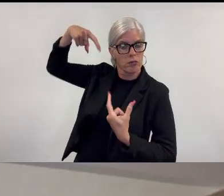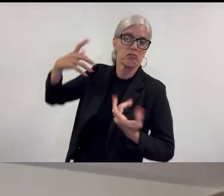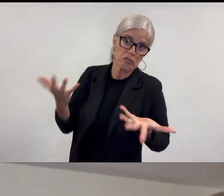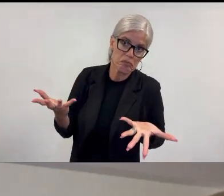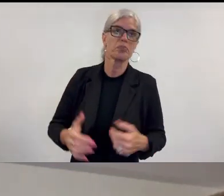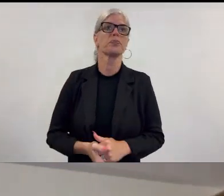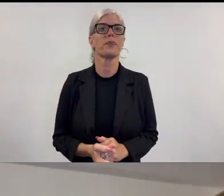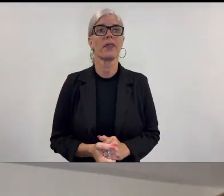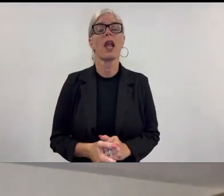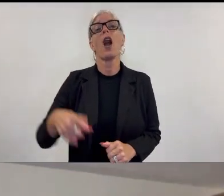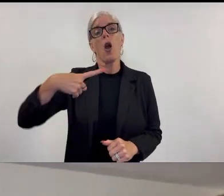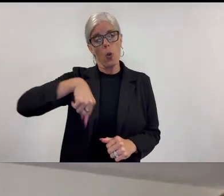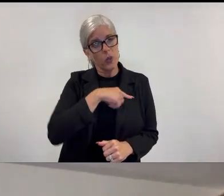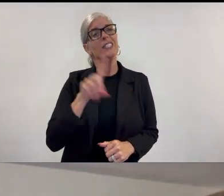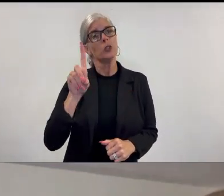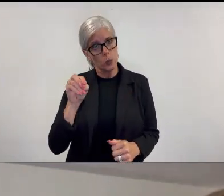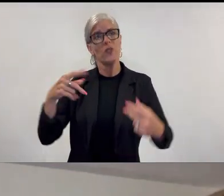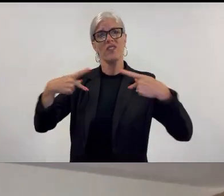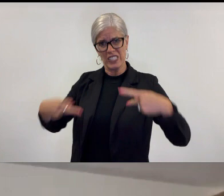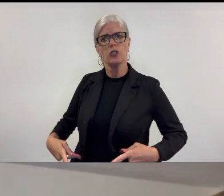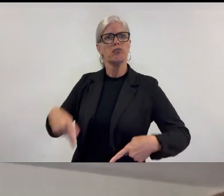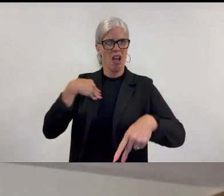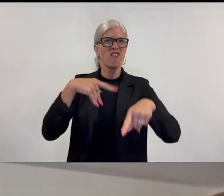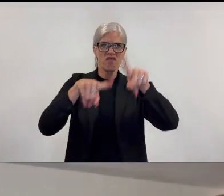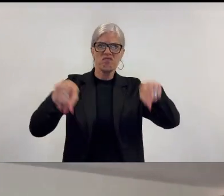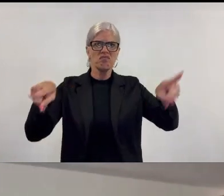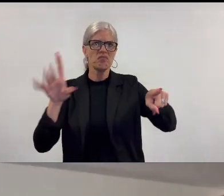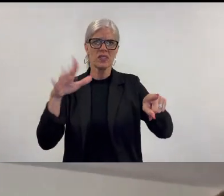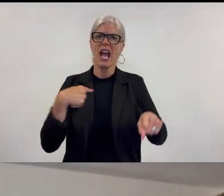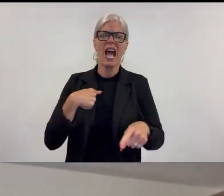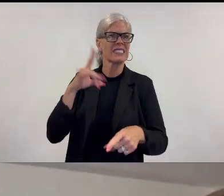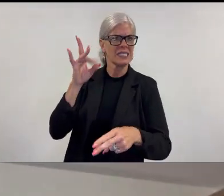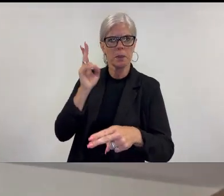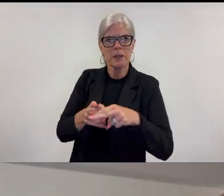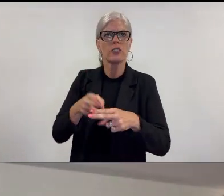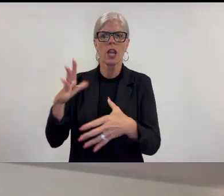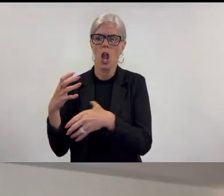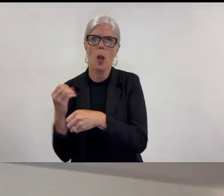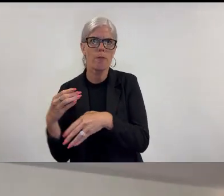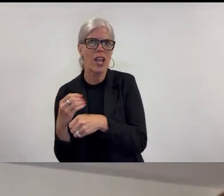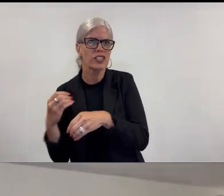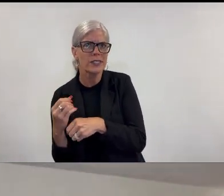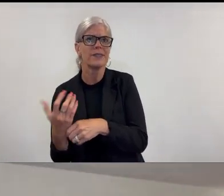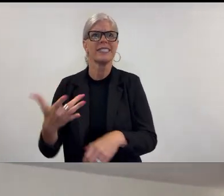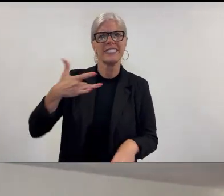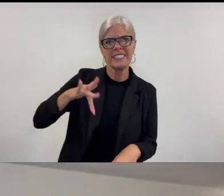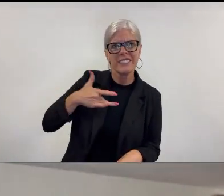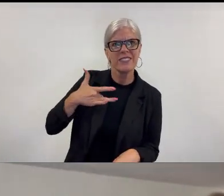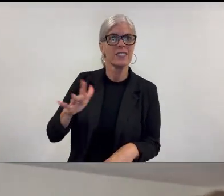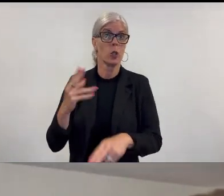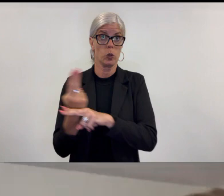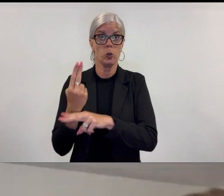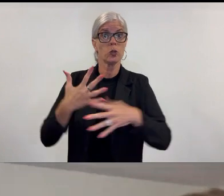the sensitization, compression garments, and so forth. So those are the things that have the least amount of side effects. Then we move